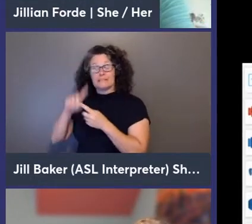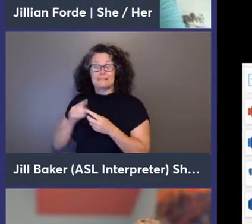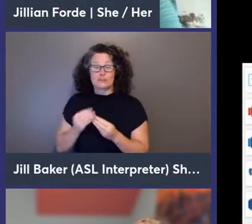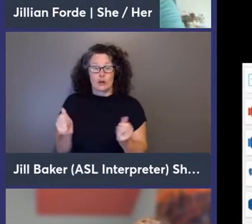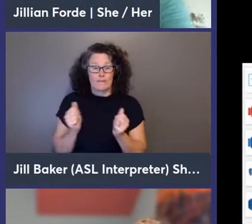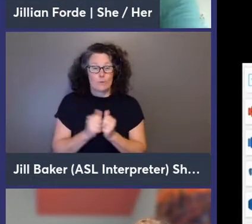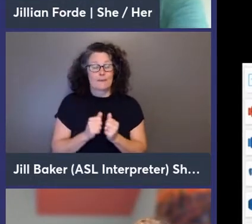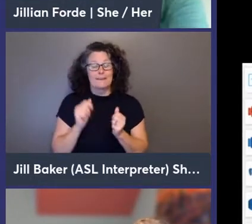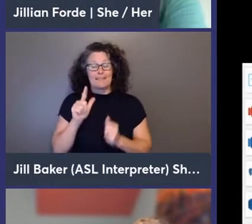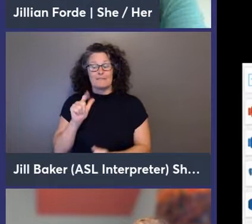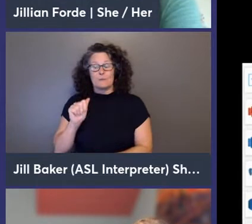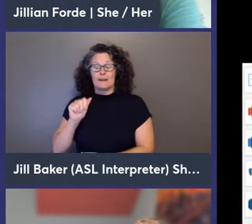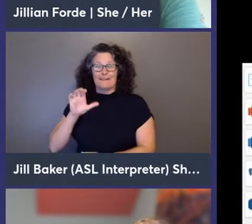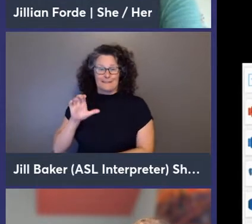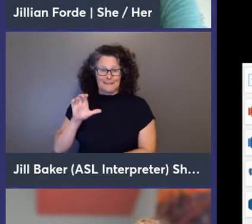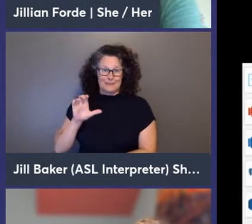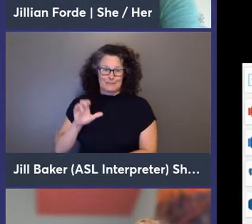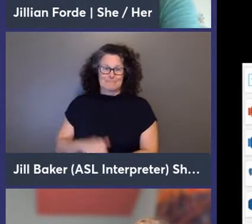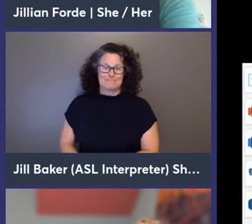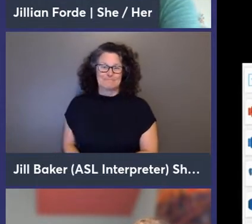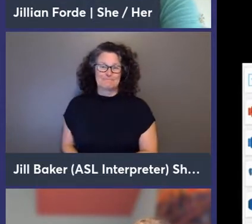level aware calculation.